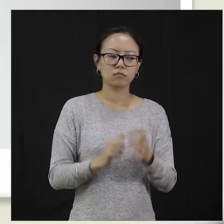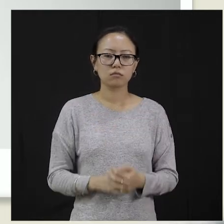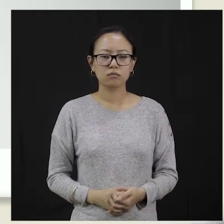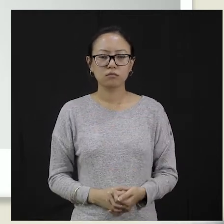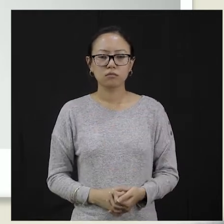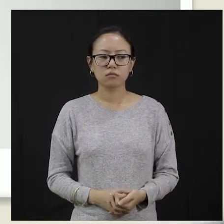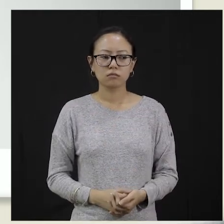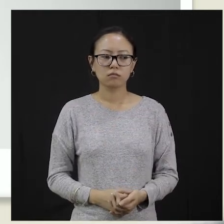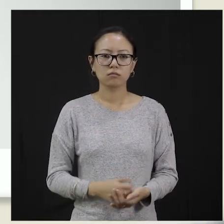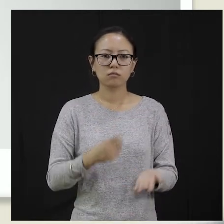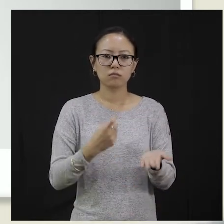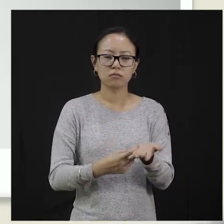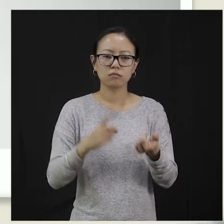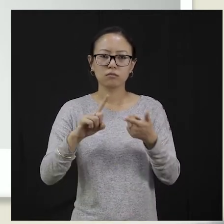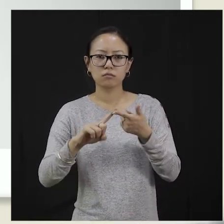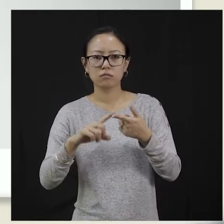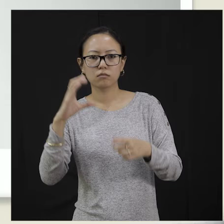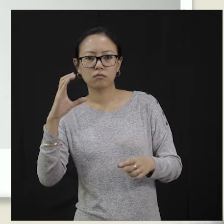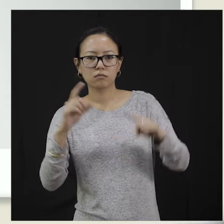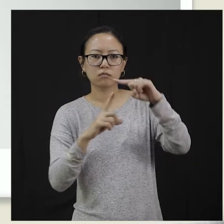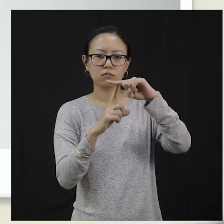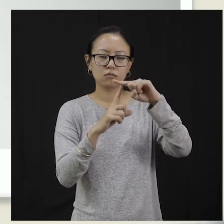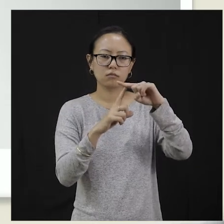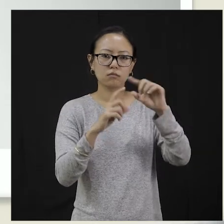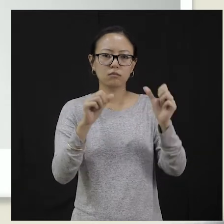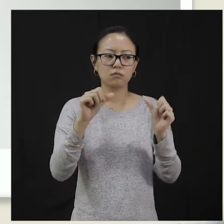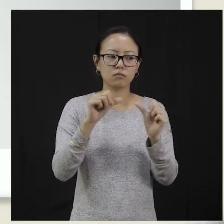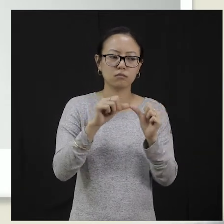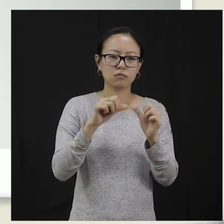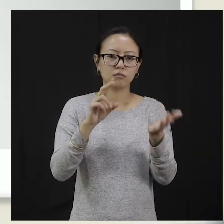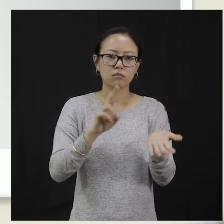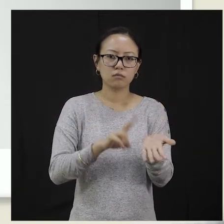Rectangle. Rectangle. Rectangle.